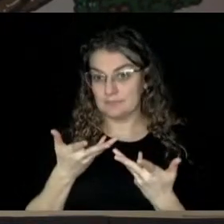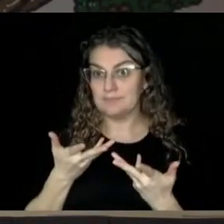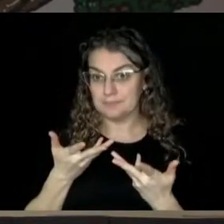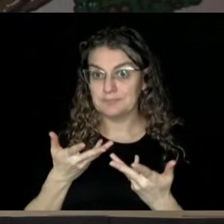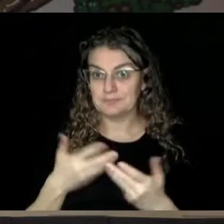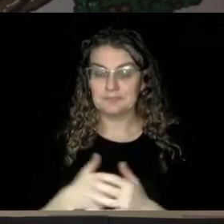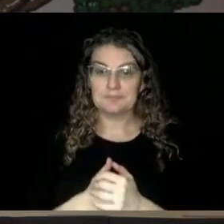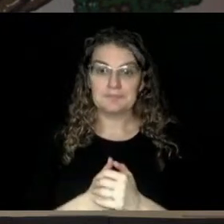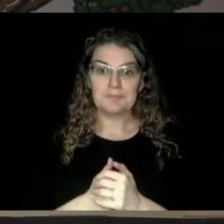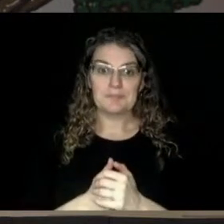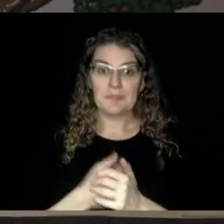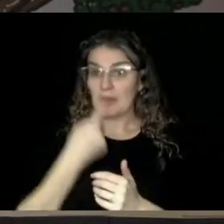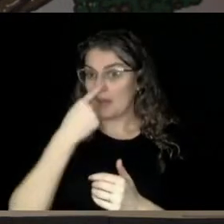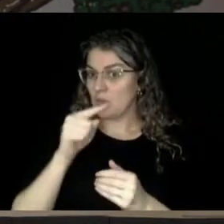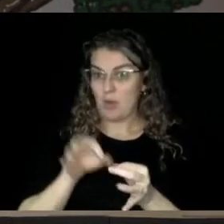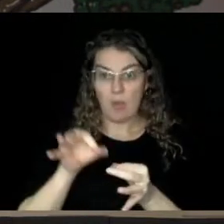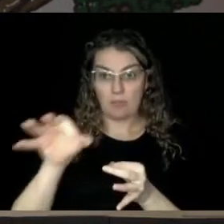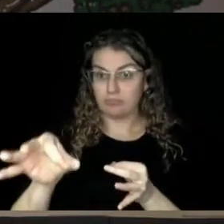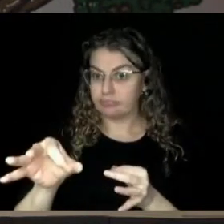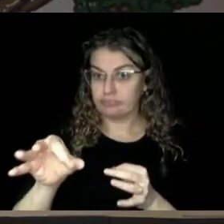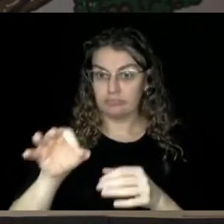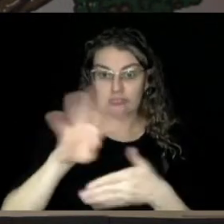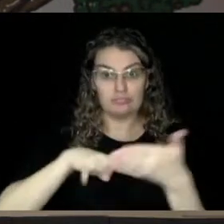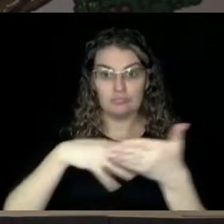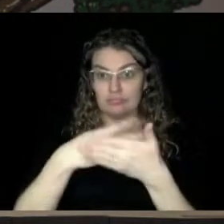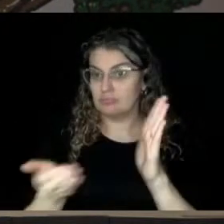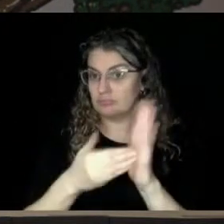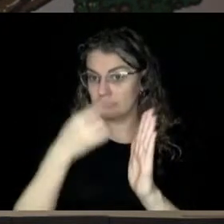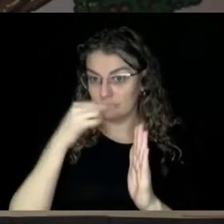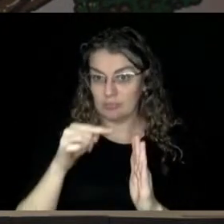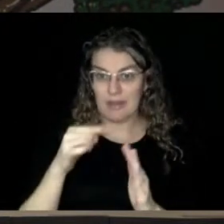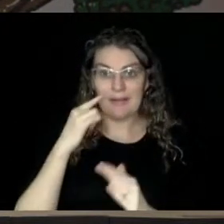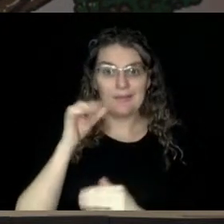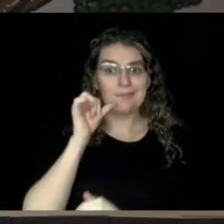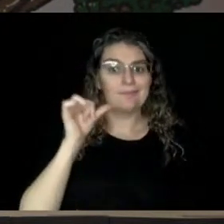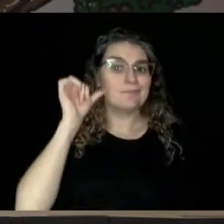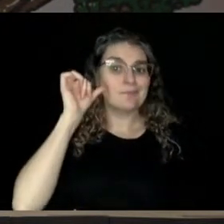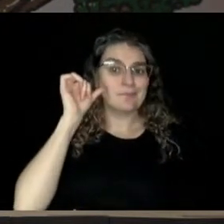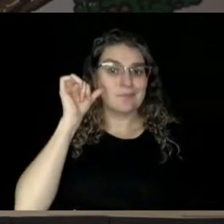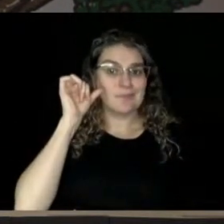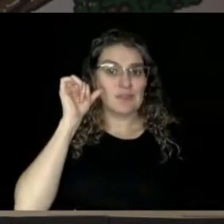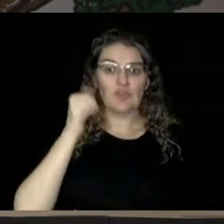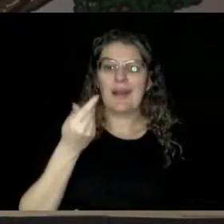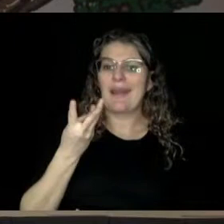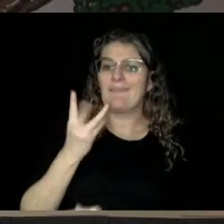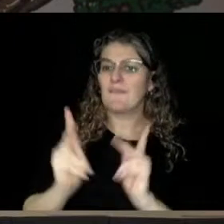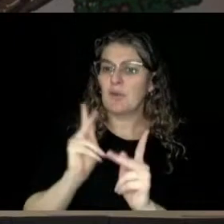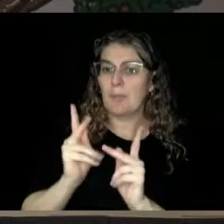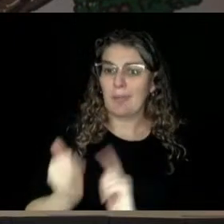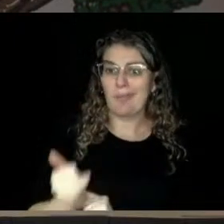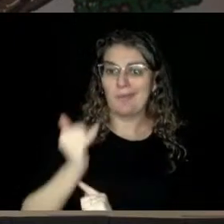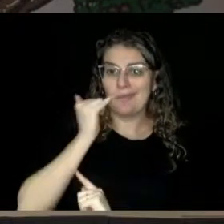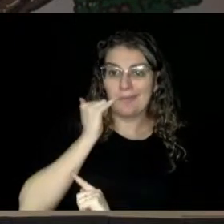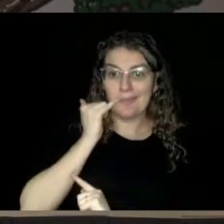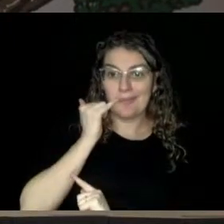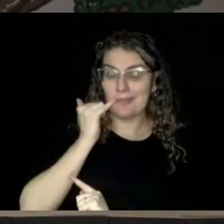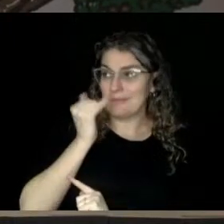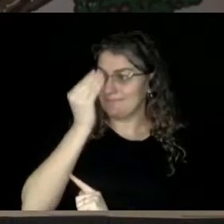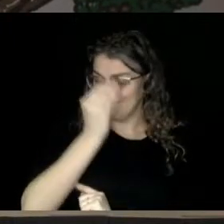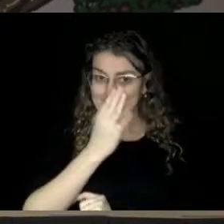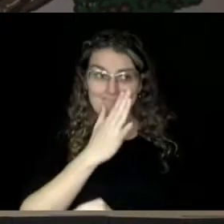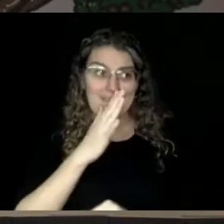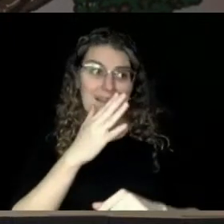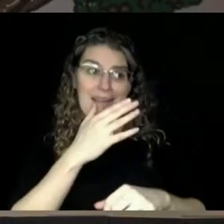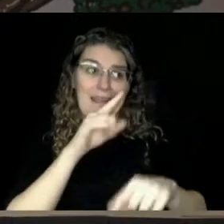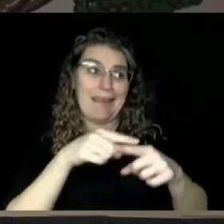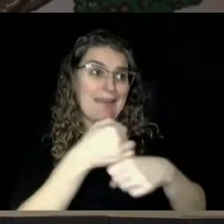maybe a handful of people yesterday who were unable to and had let us know ahead of time that they could no longer